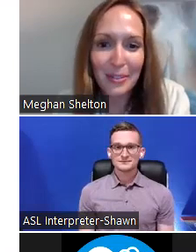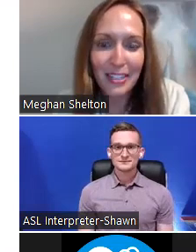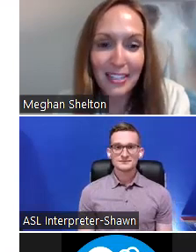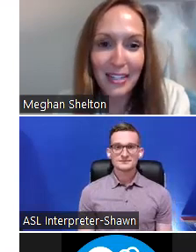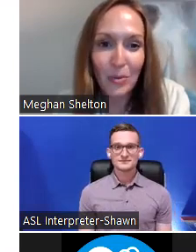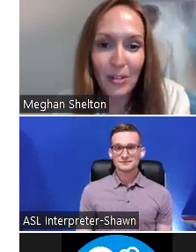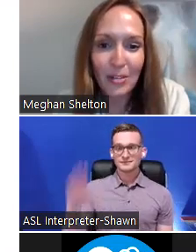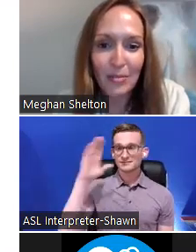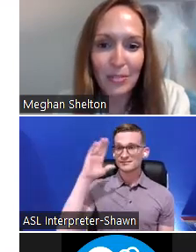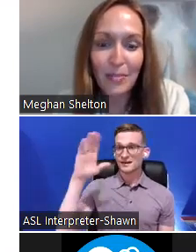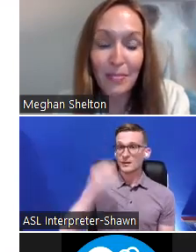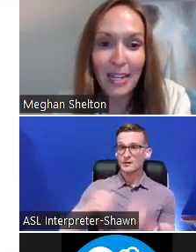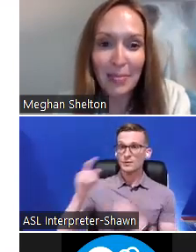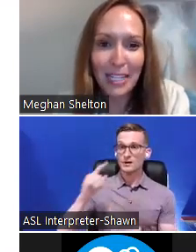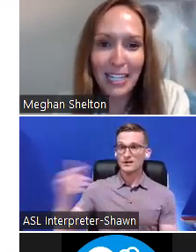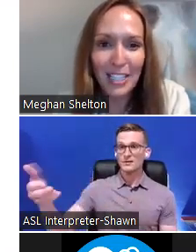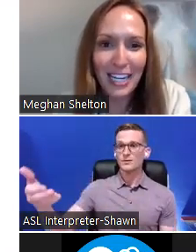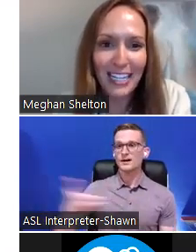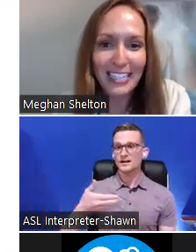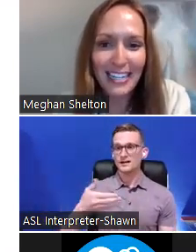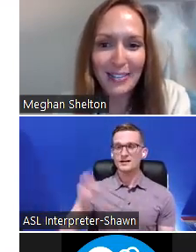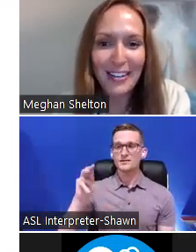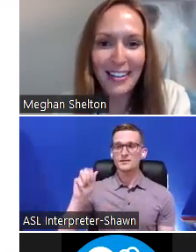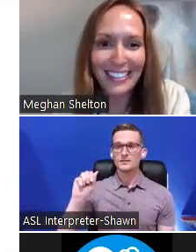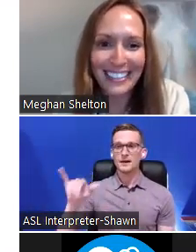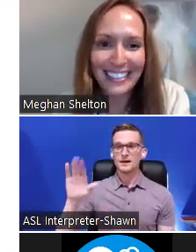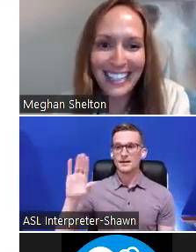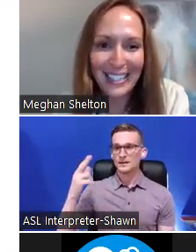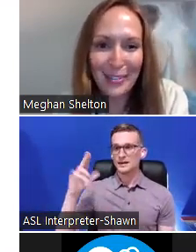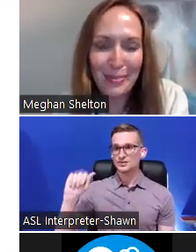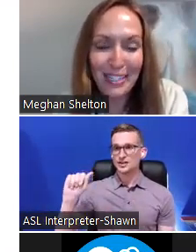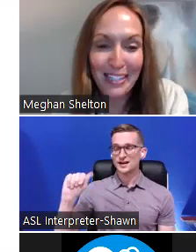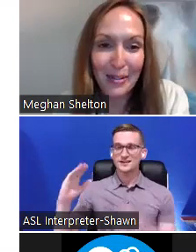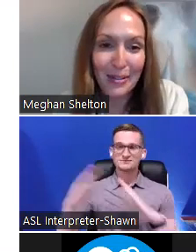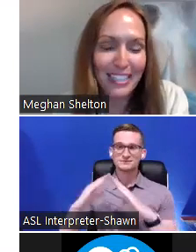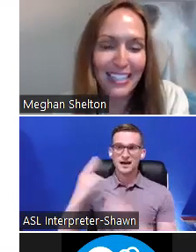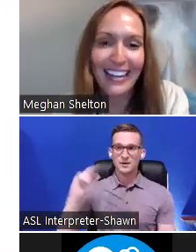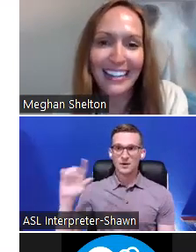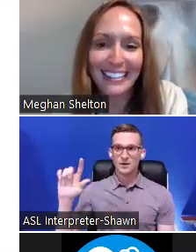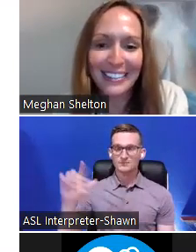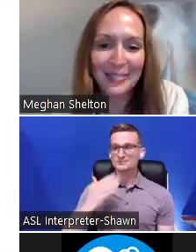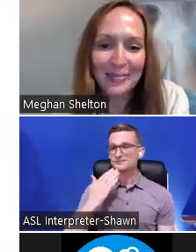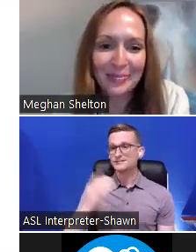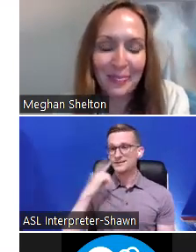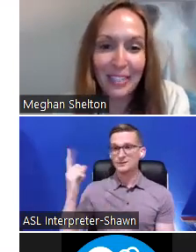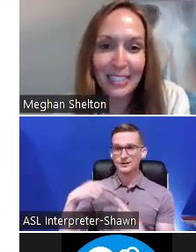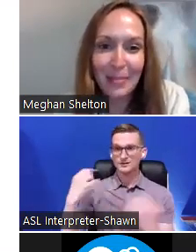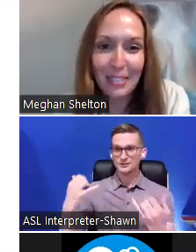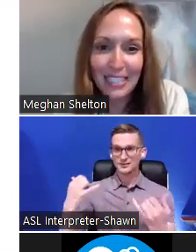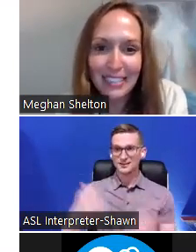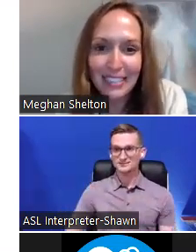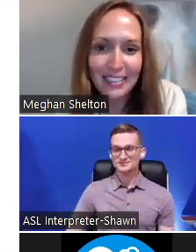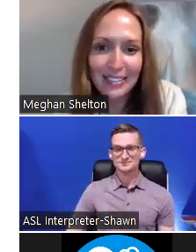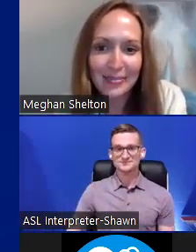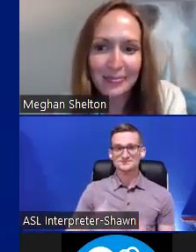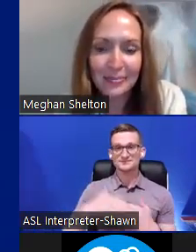Hello, everyone, and welcome to the May BHA Town Hall. Thank you for being here today. Next slide,